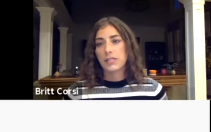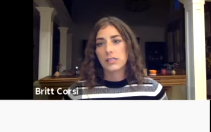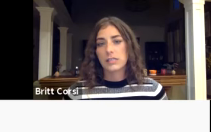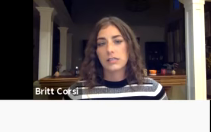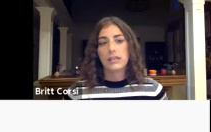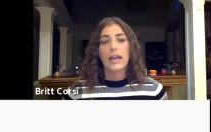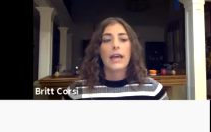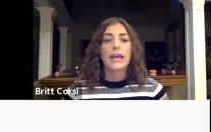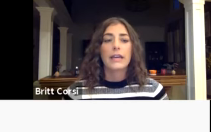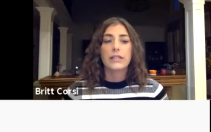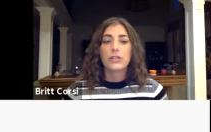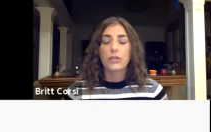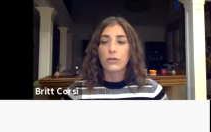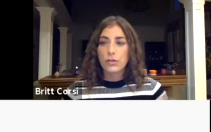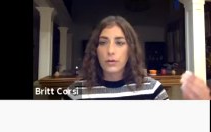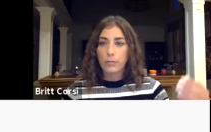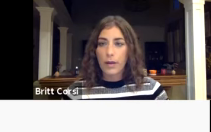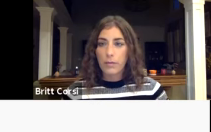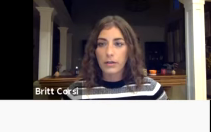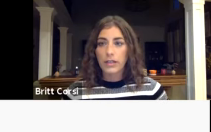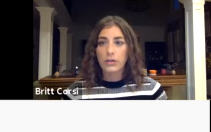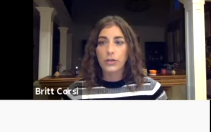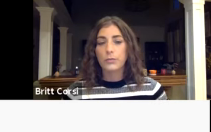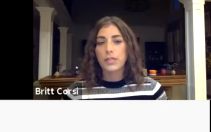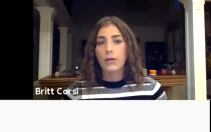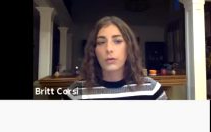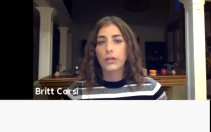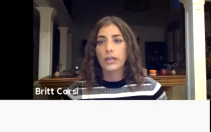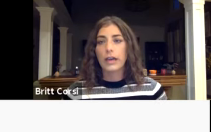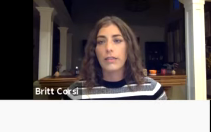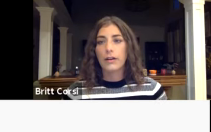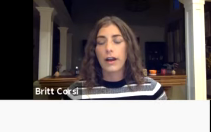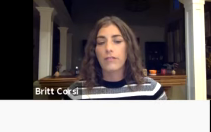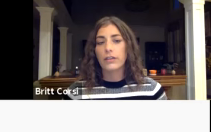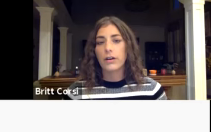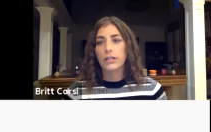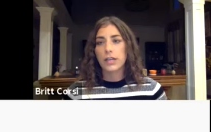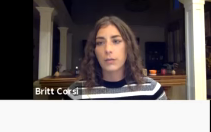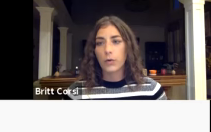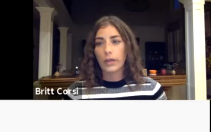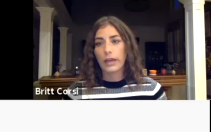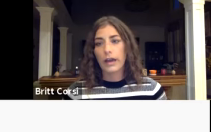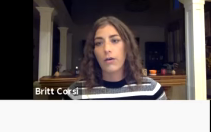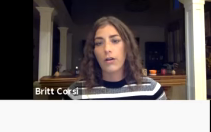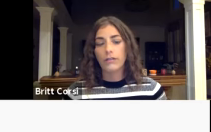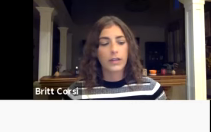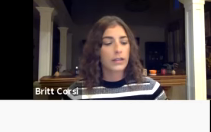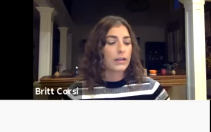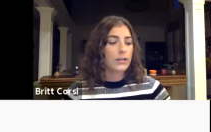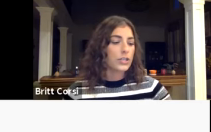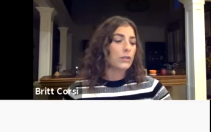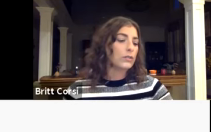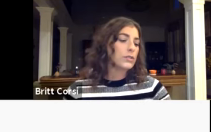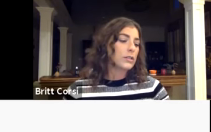then the businesses. And those are primarily the groups that we're looking at that are having the hardest time rolling out all of the